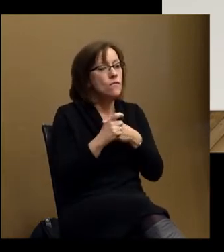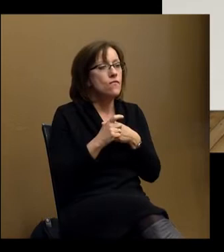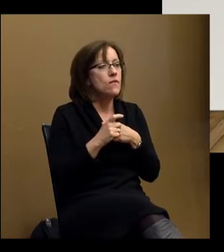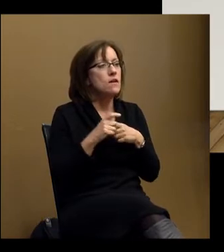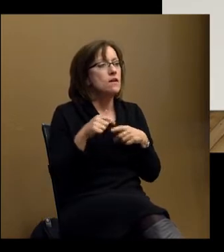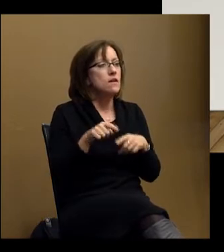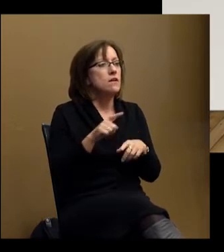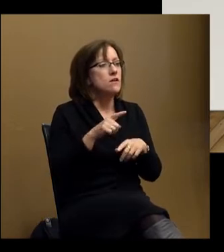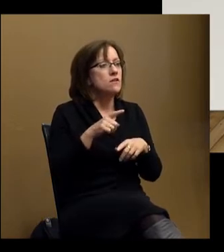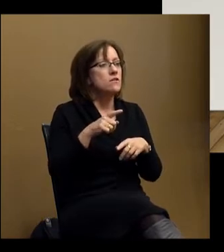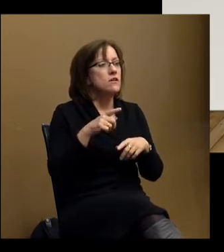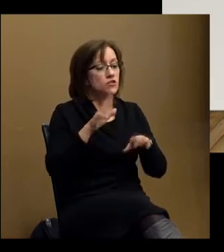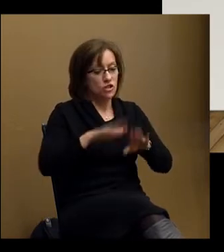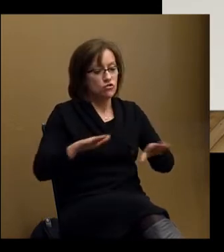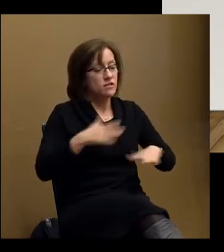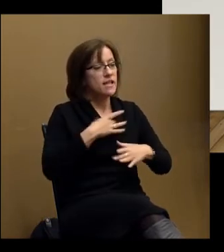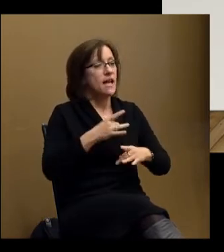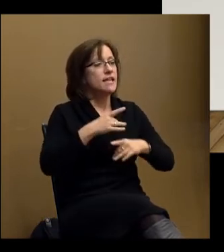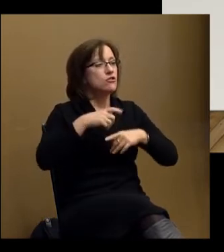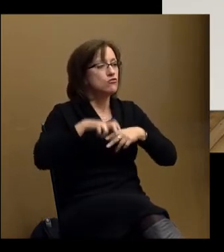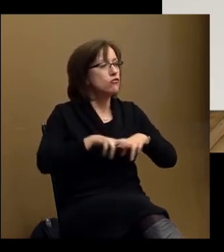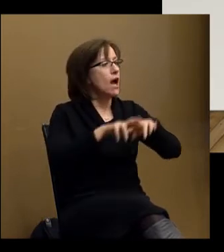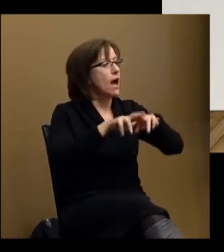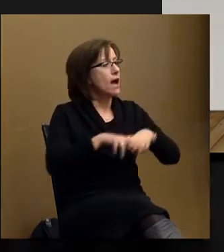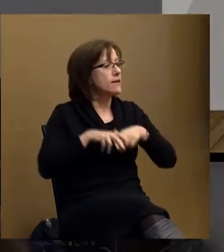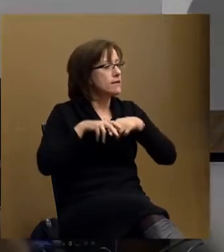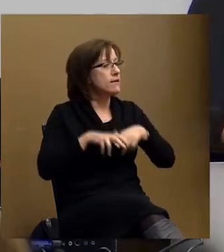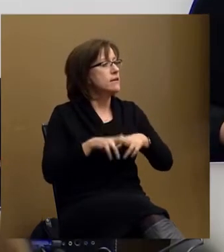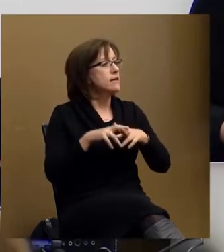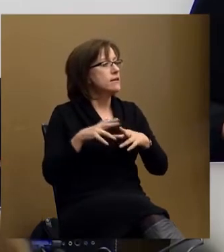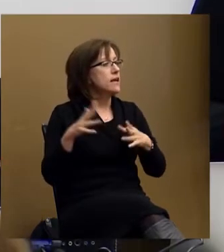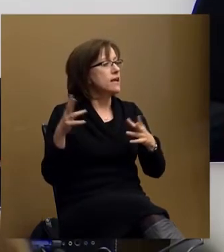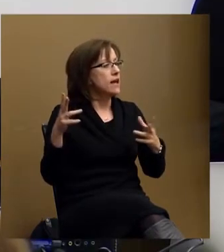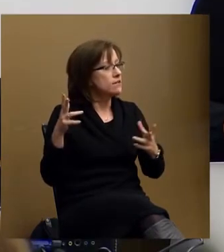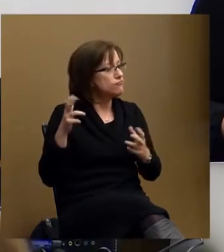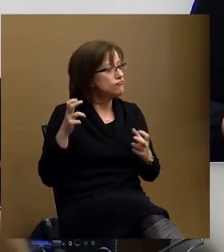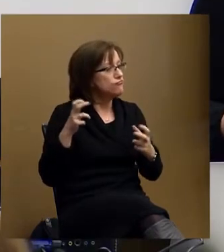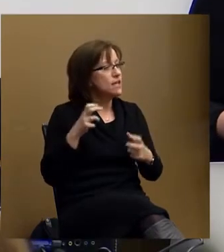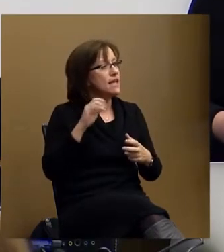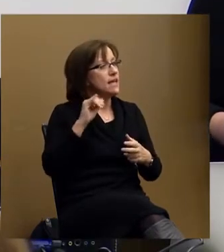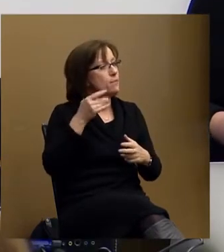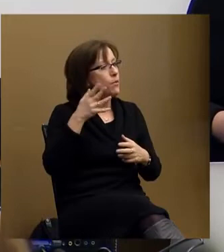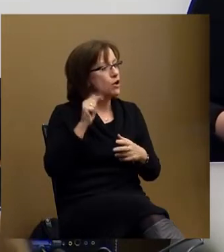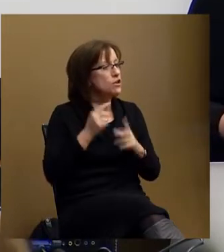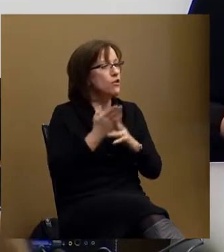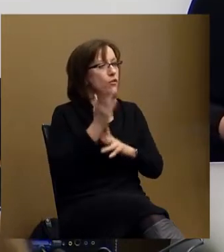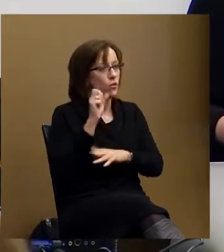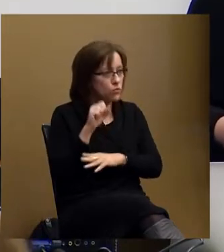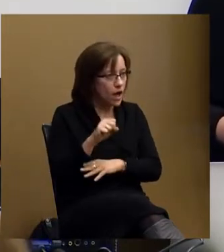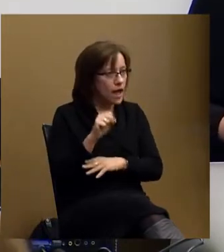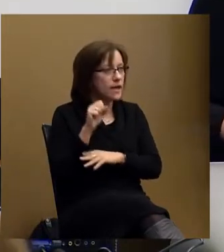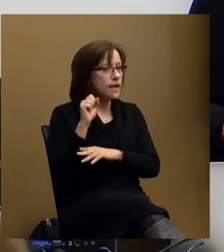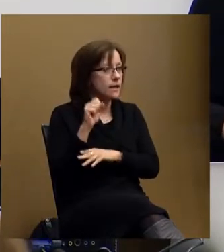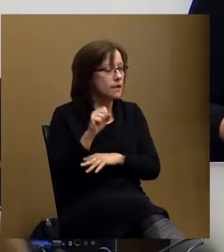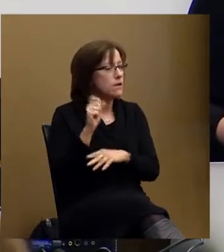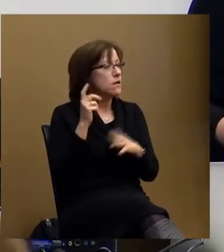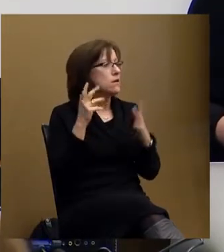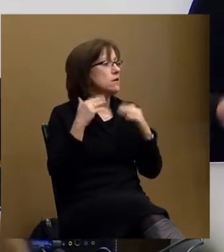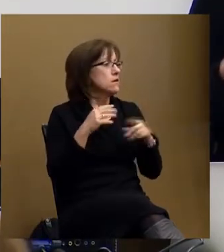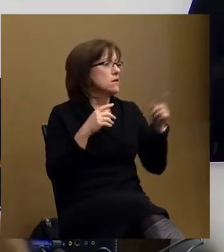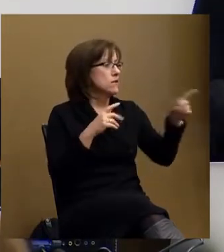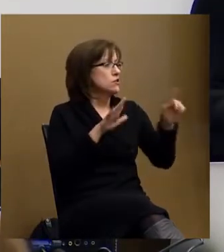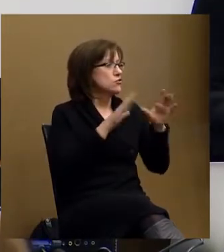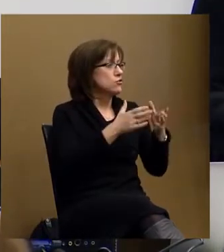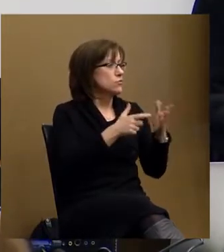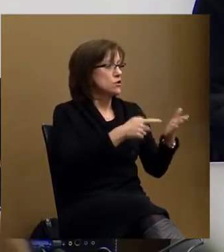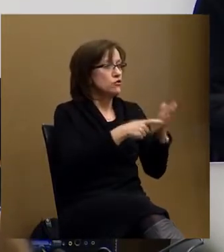your rocking children that get that input through that. This group over here showed me a video, and boy, is